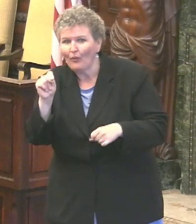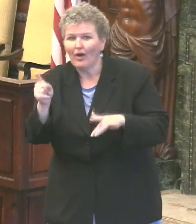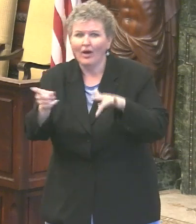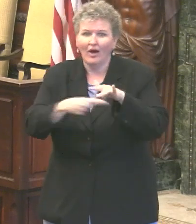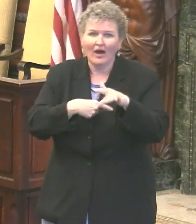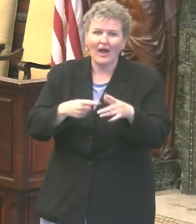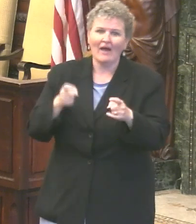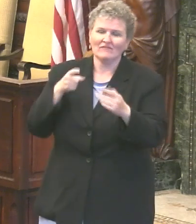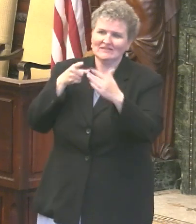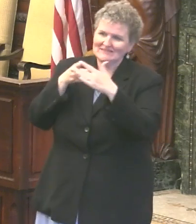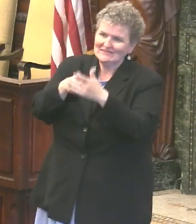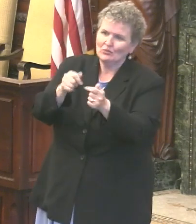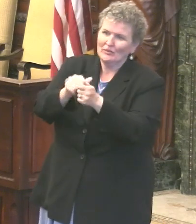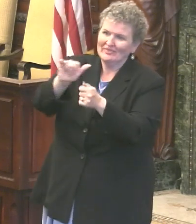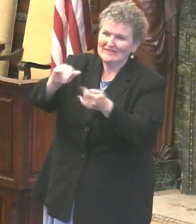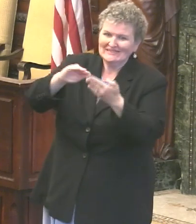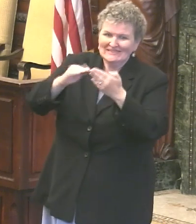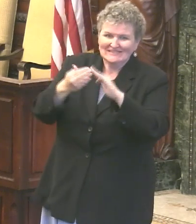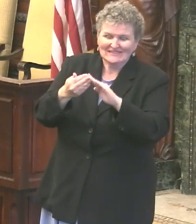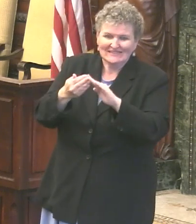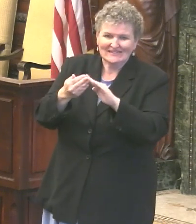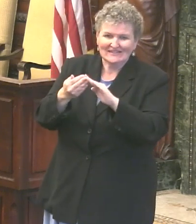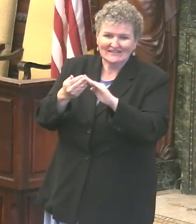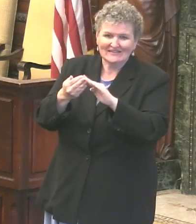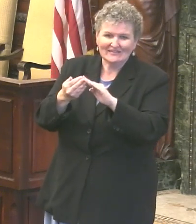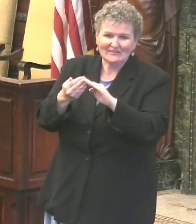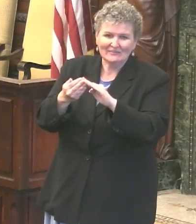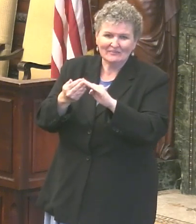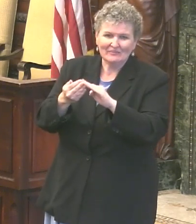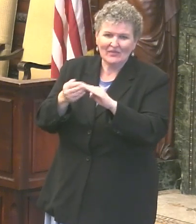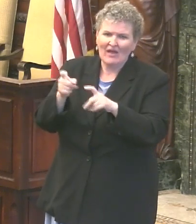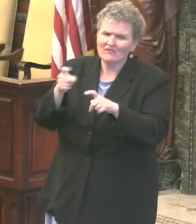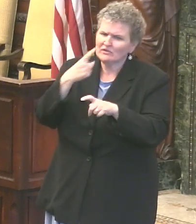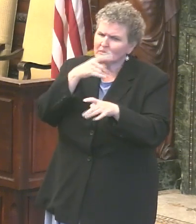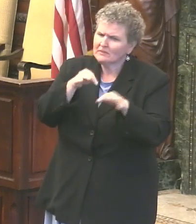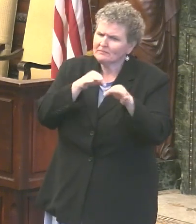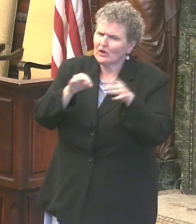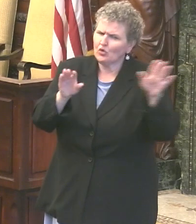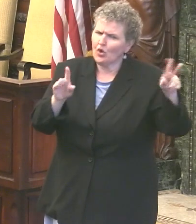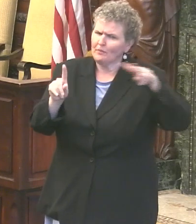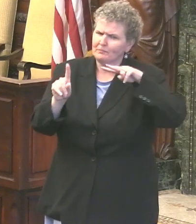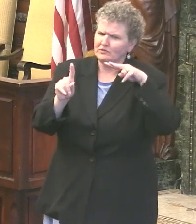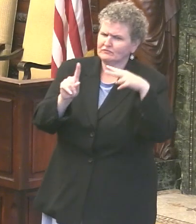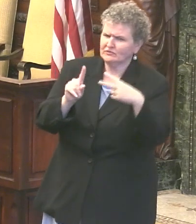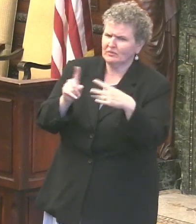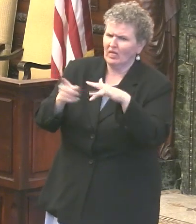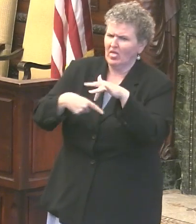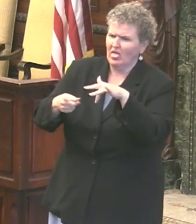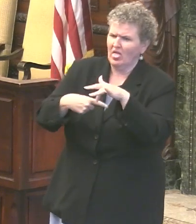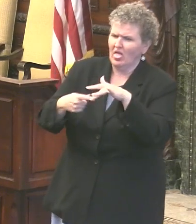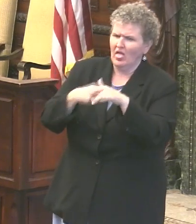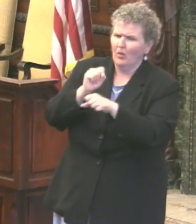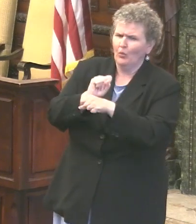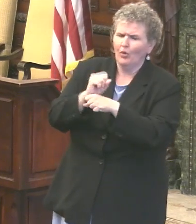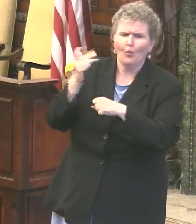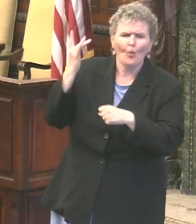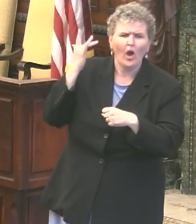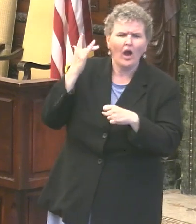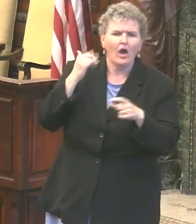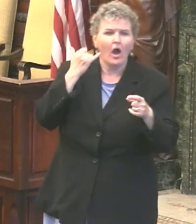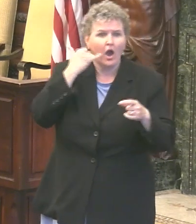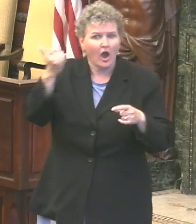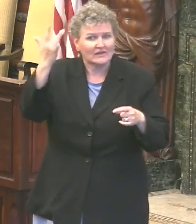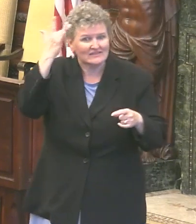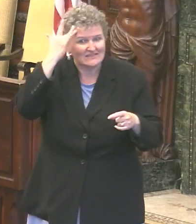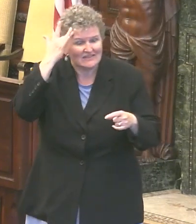city. And I was wondering if you could weigh in on what your perception of why they're calling out sick is. I mean, if they're calling in sick, I'm taking them at their word that